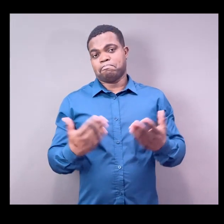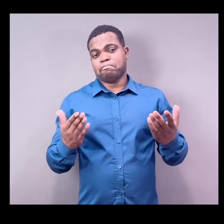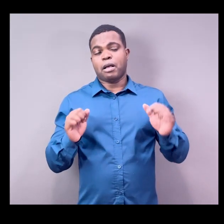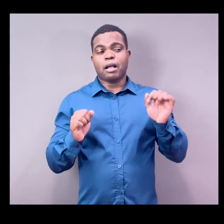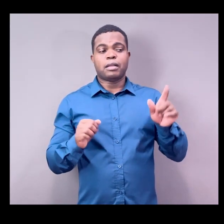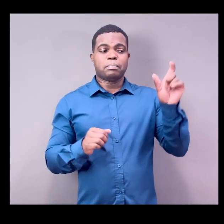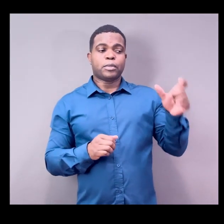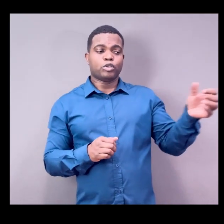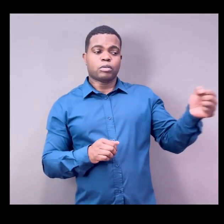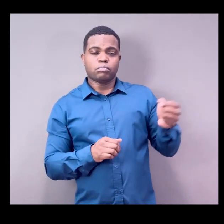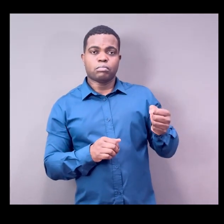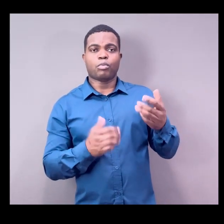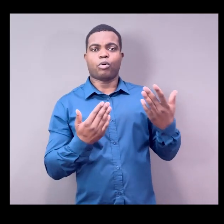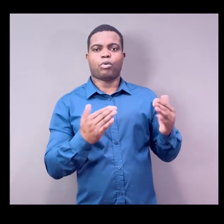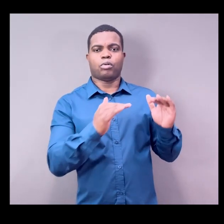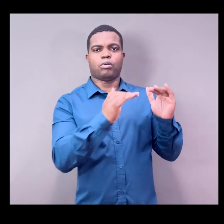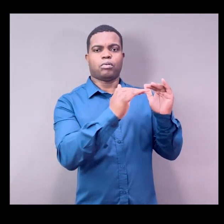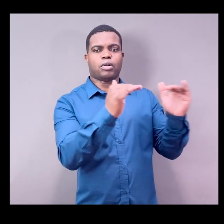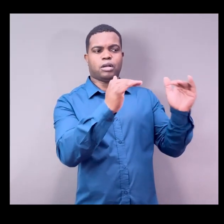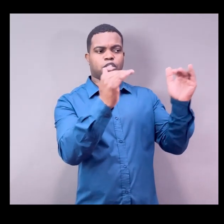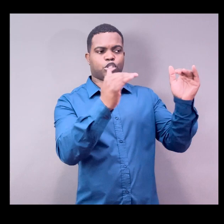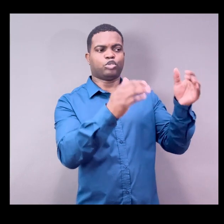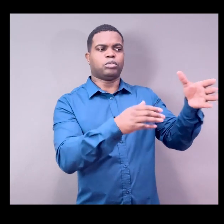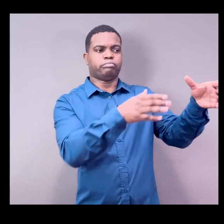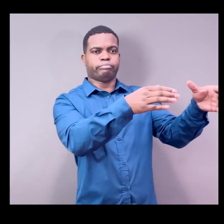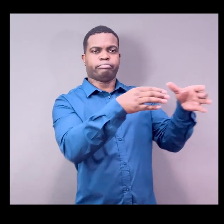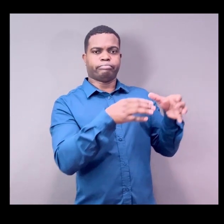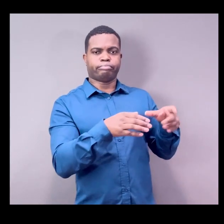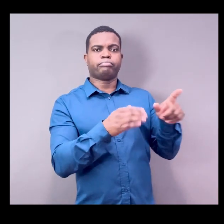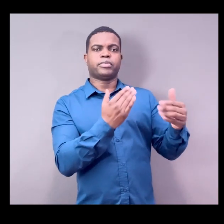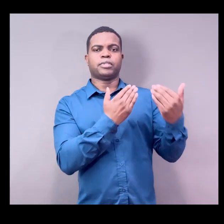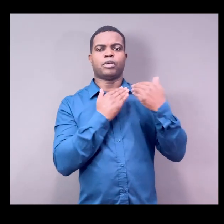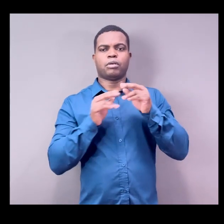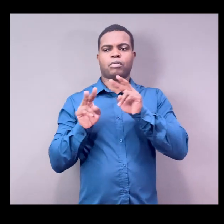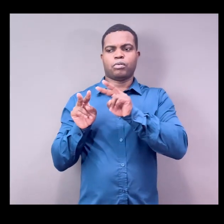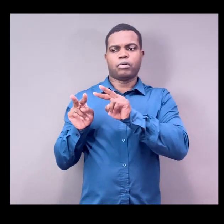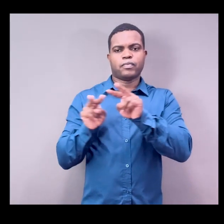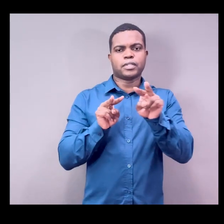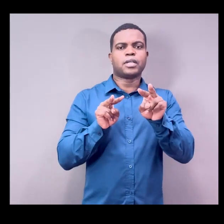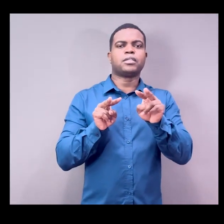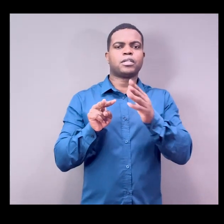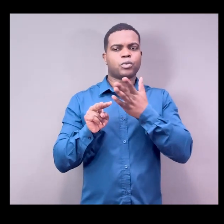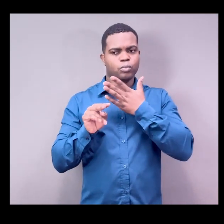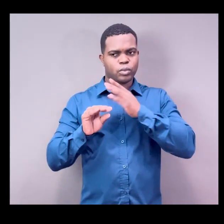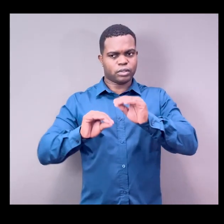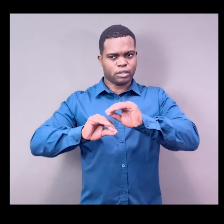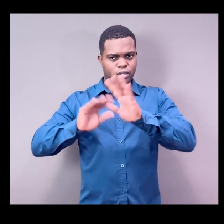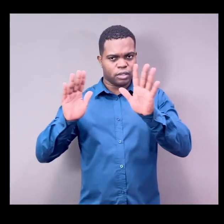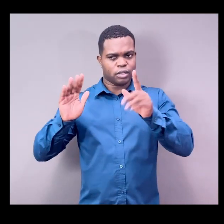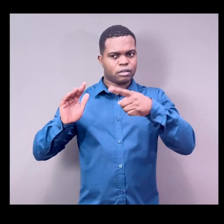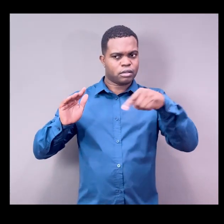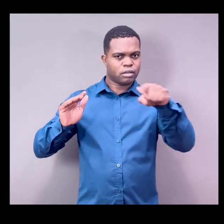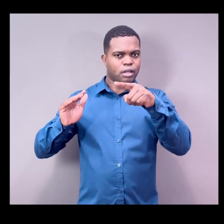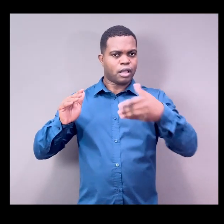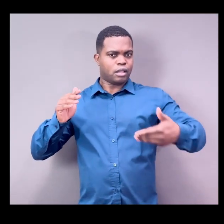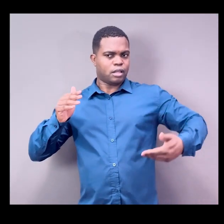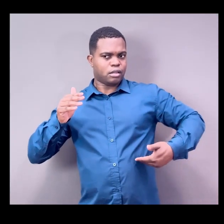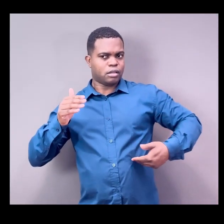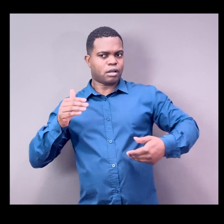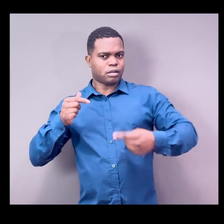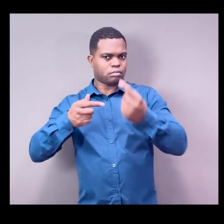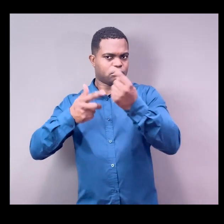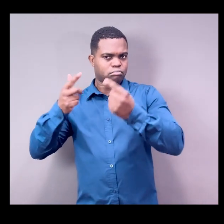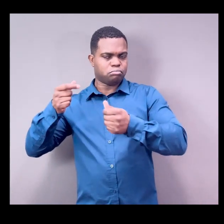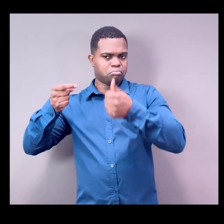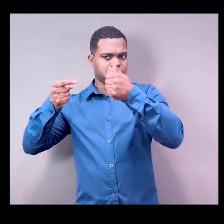involve third party organizations or experts to provide oversight and ensure that ethical